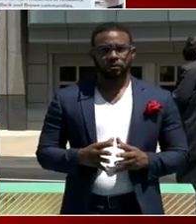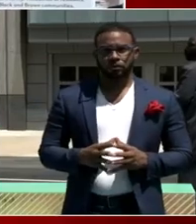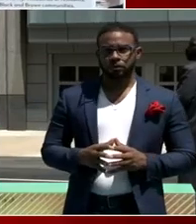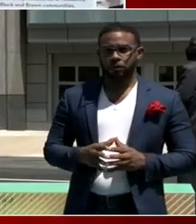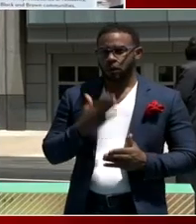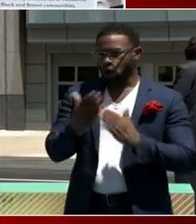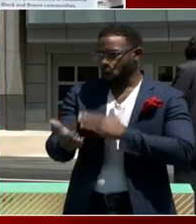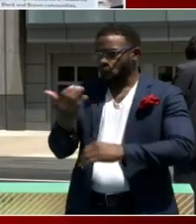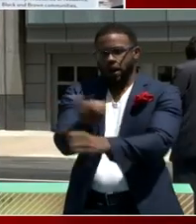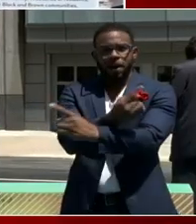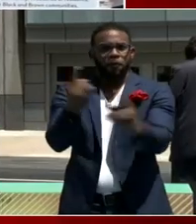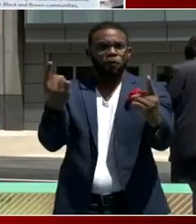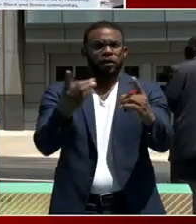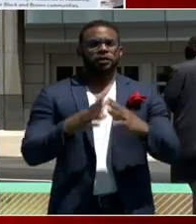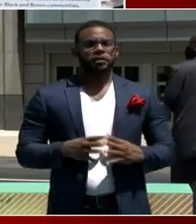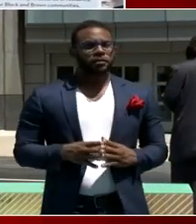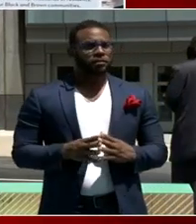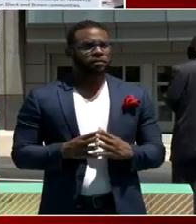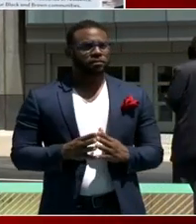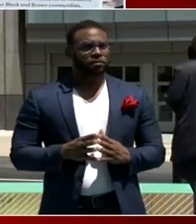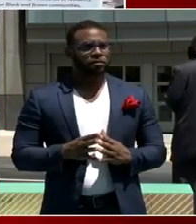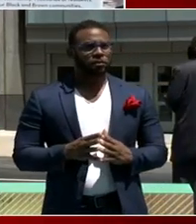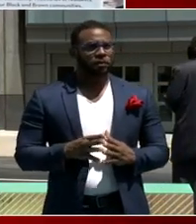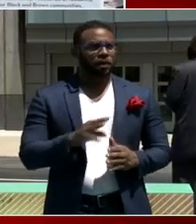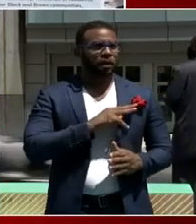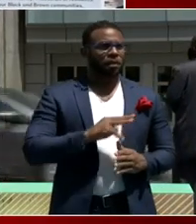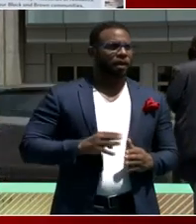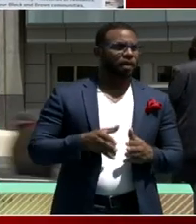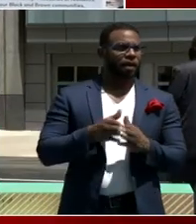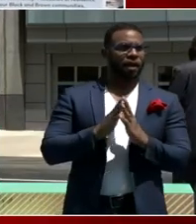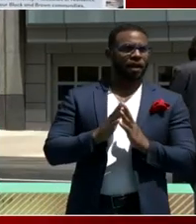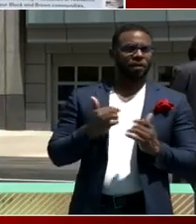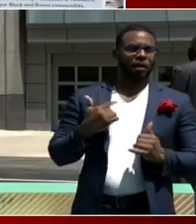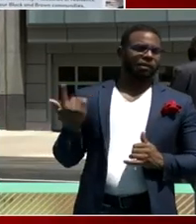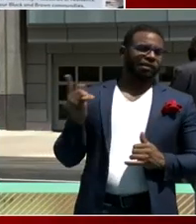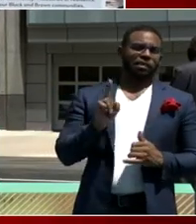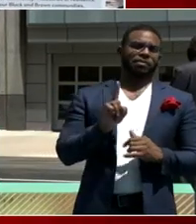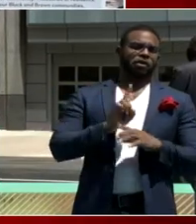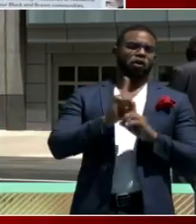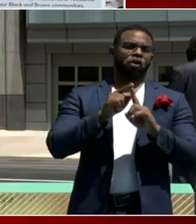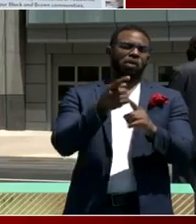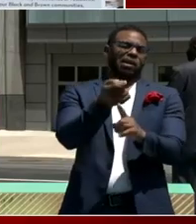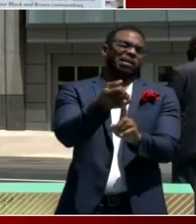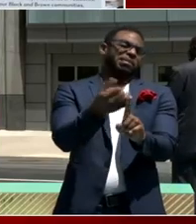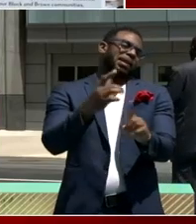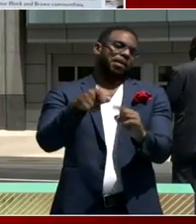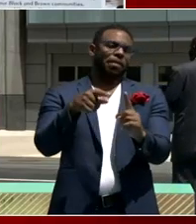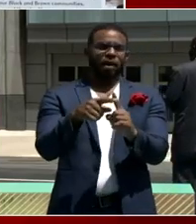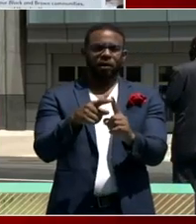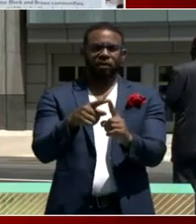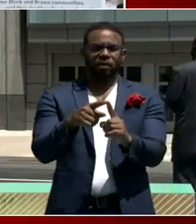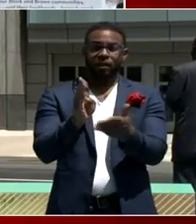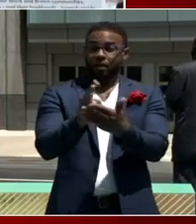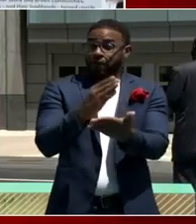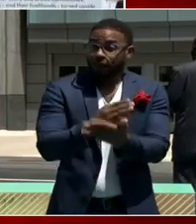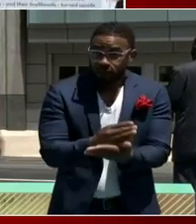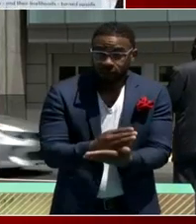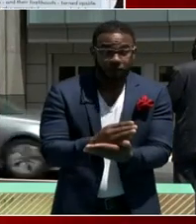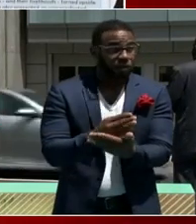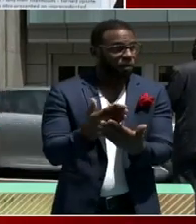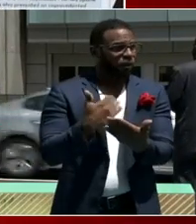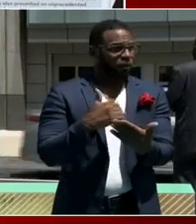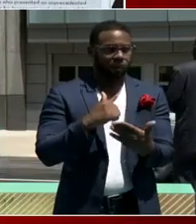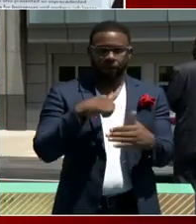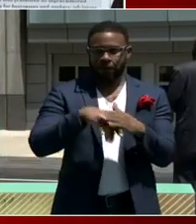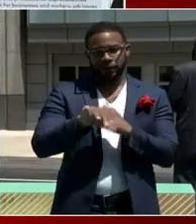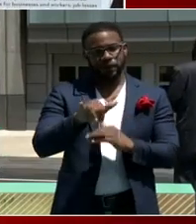Well, good morning, everyone. So the mayor asked me to come up here to talk to you a little bit about the budget. But before